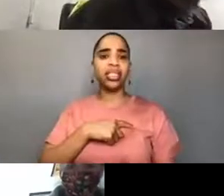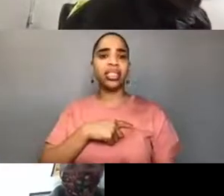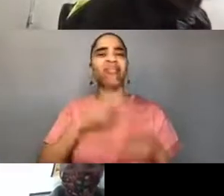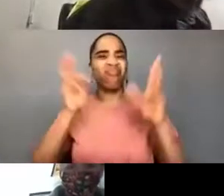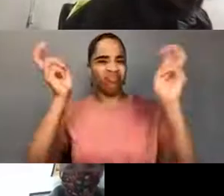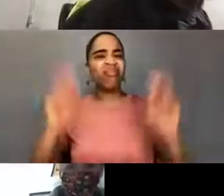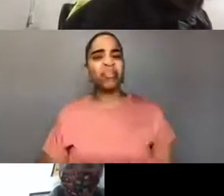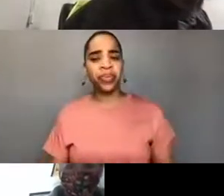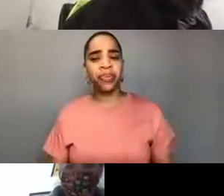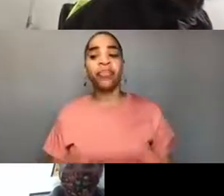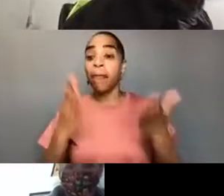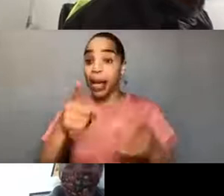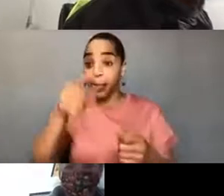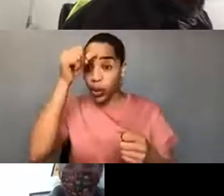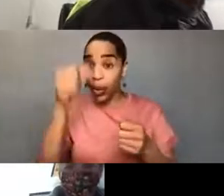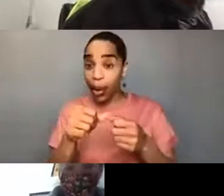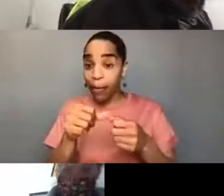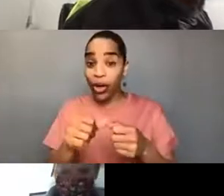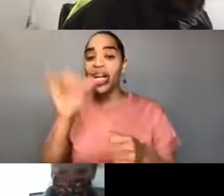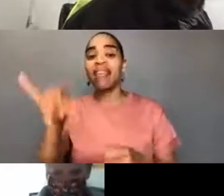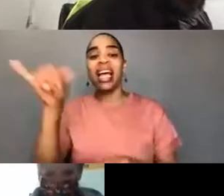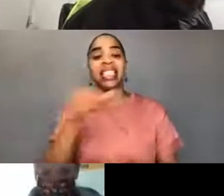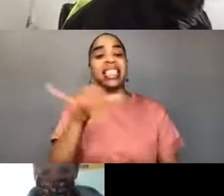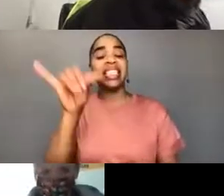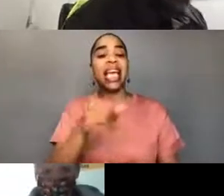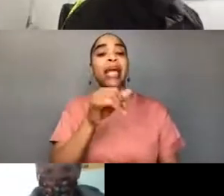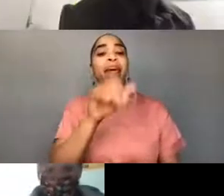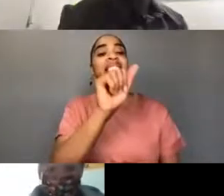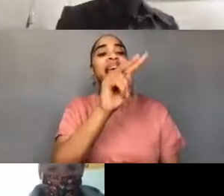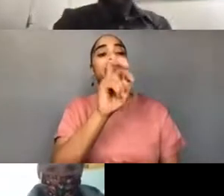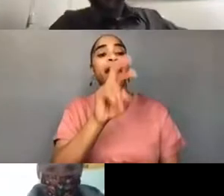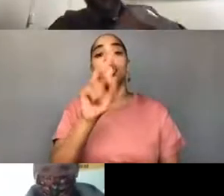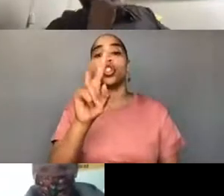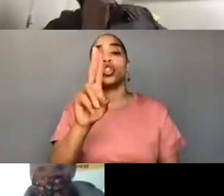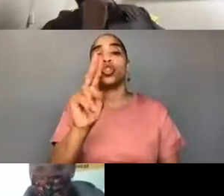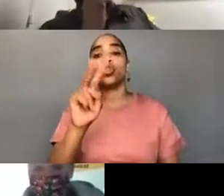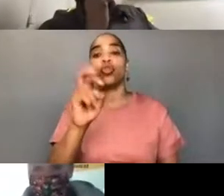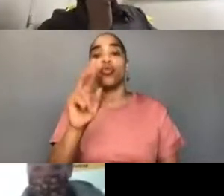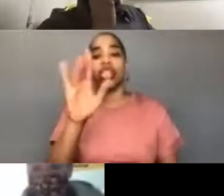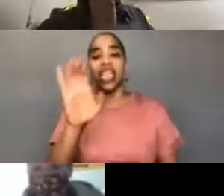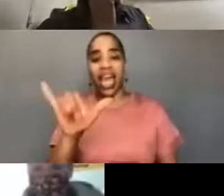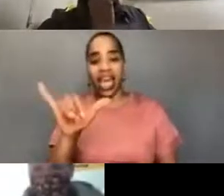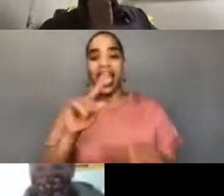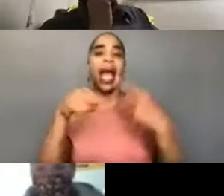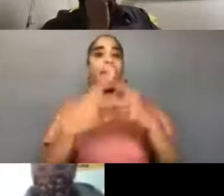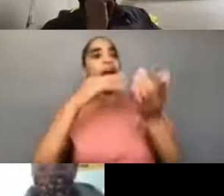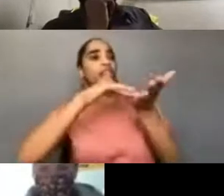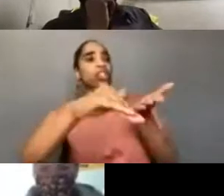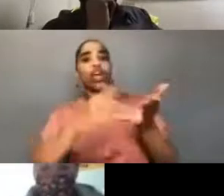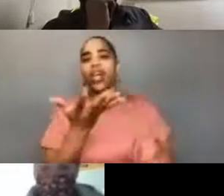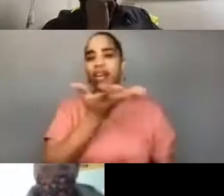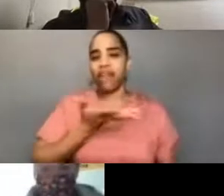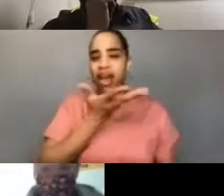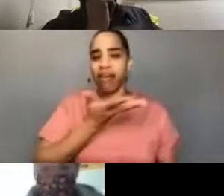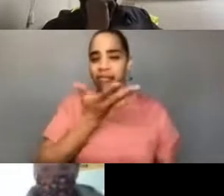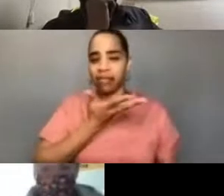recall, this is the title of Ava DuVernay's documentary about the exonerated five.